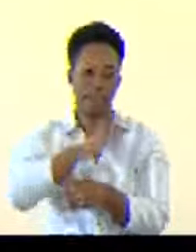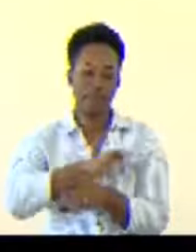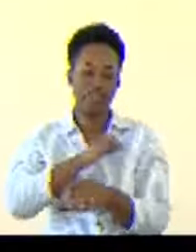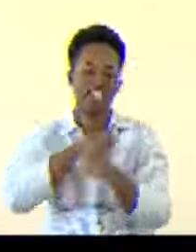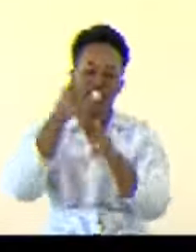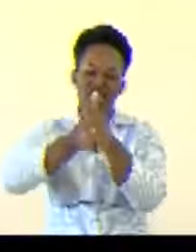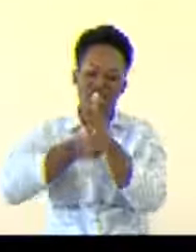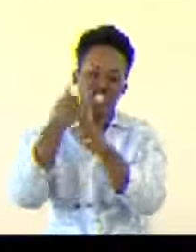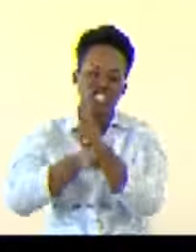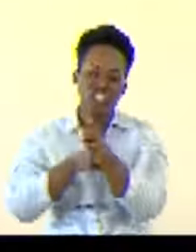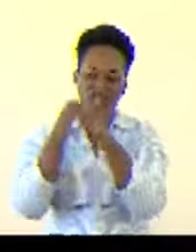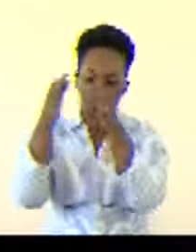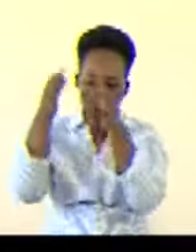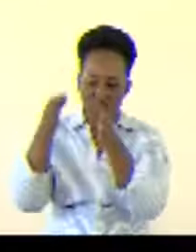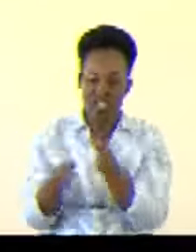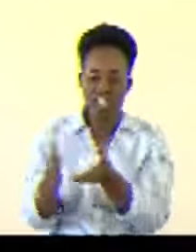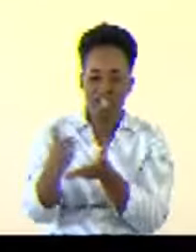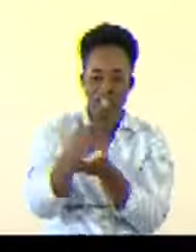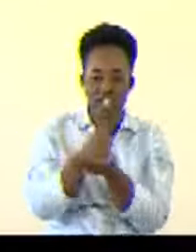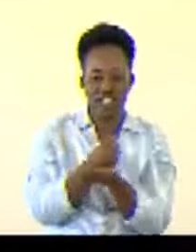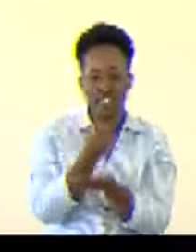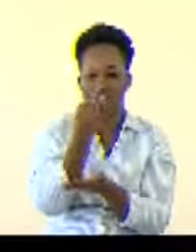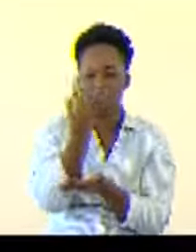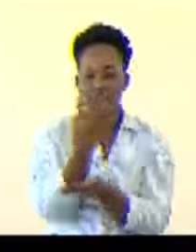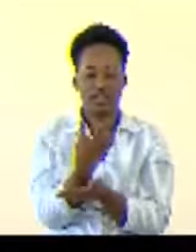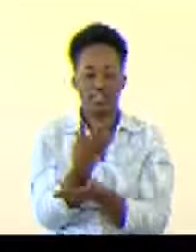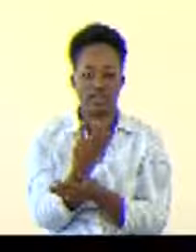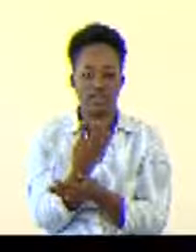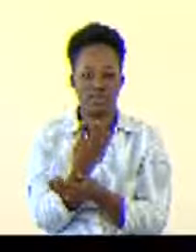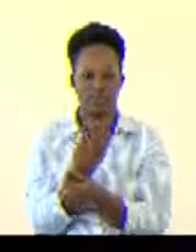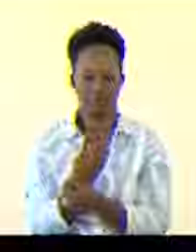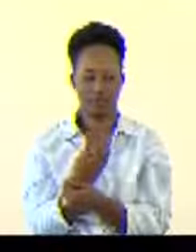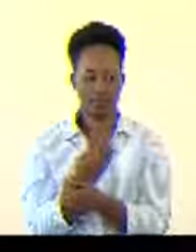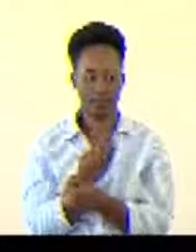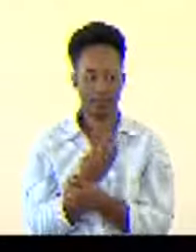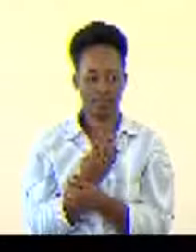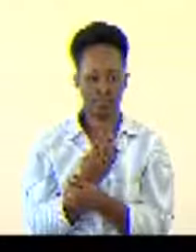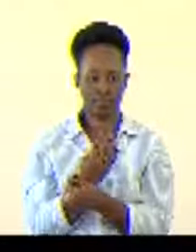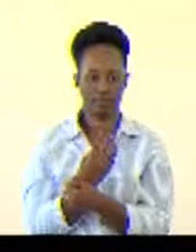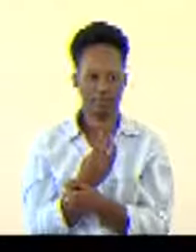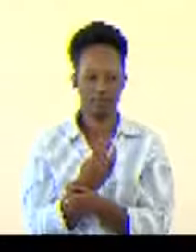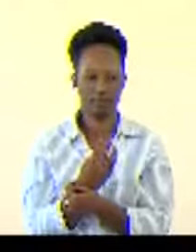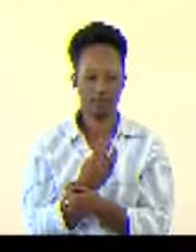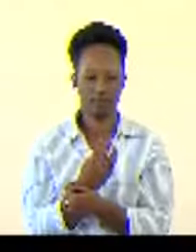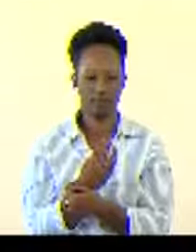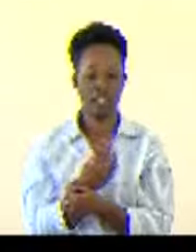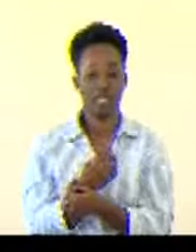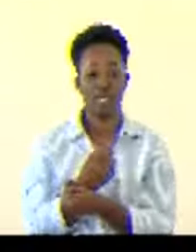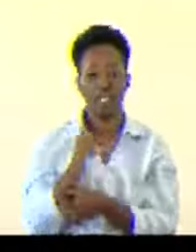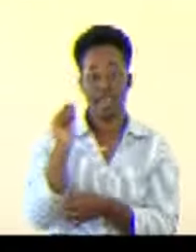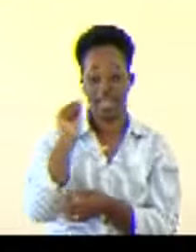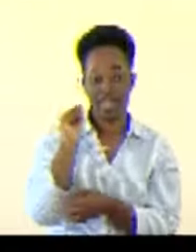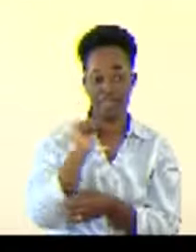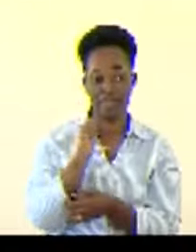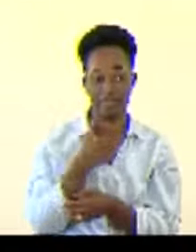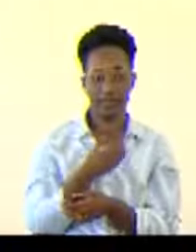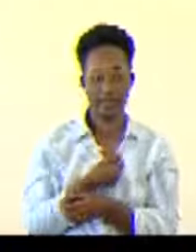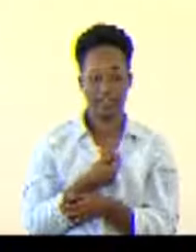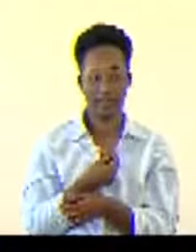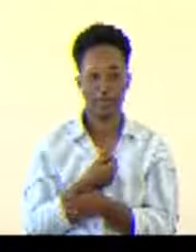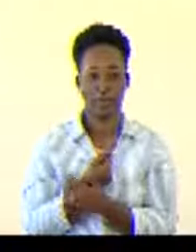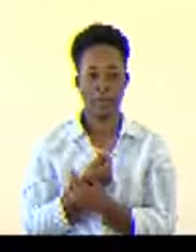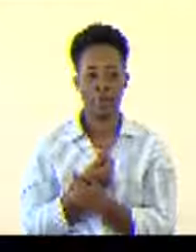Each unit sold generates how much gross profit. So part A, we have the, I